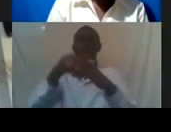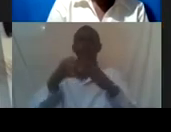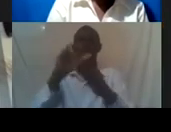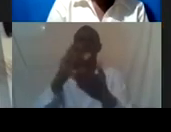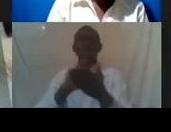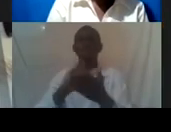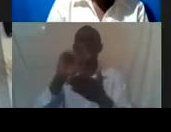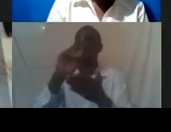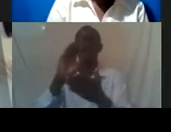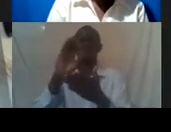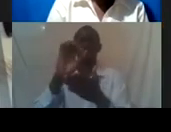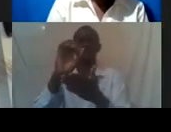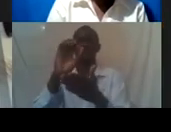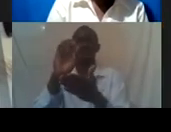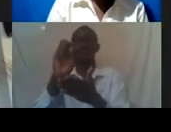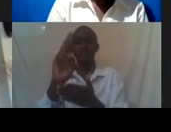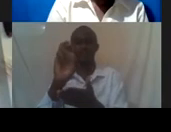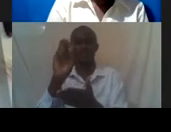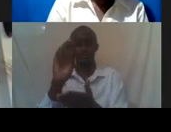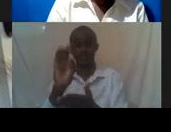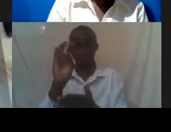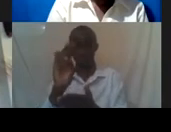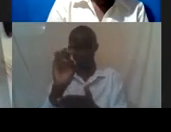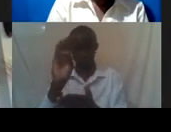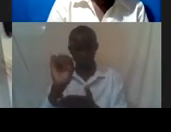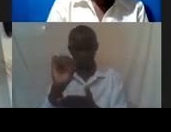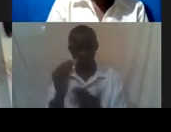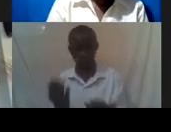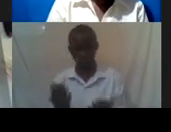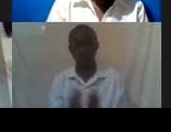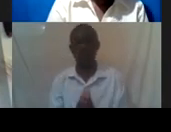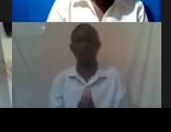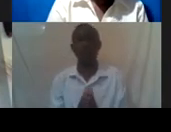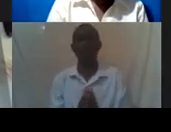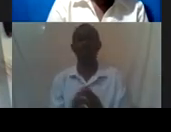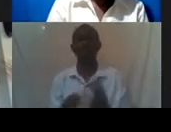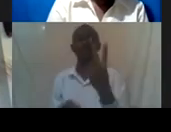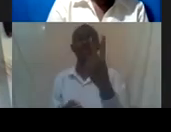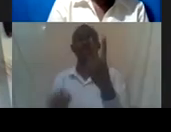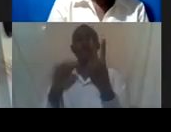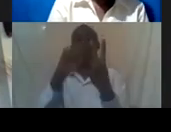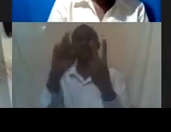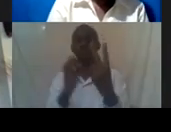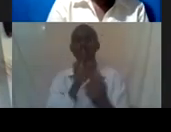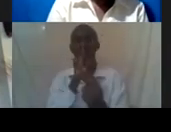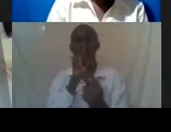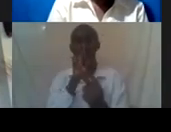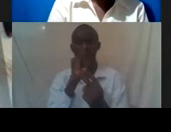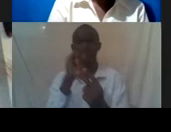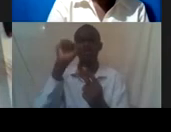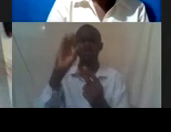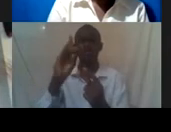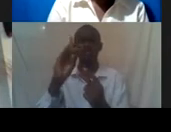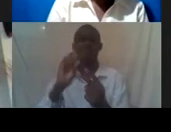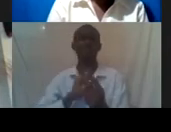or what should be going to the referendum? Number two, the question is, or should we